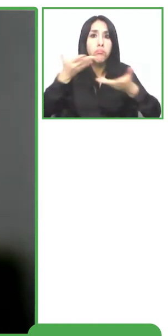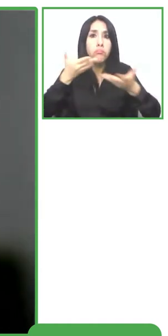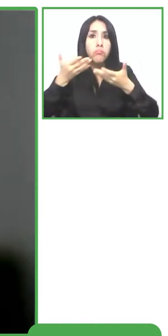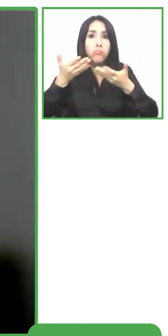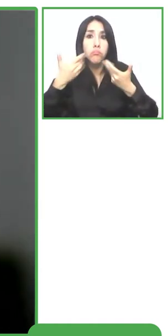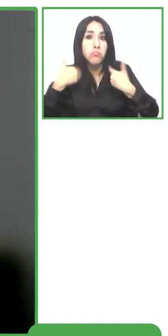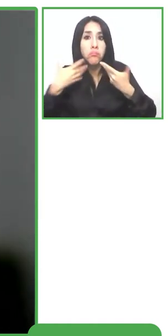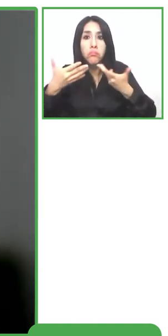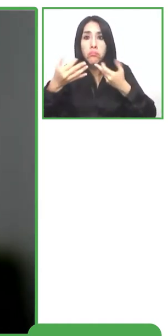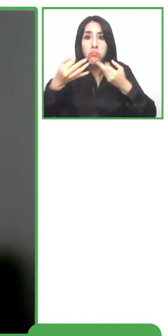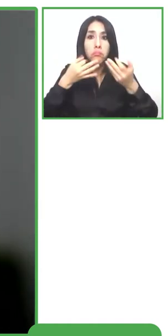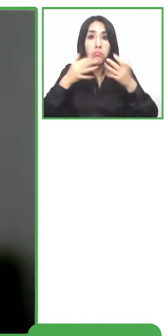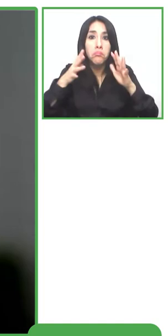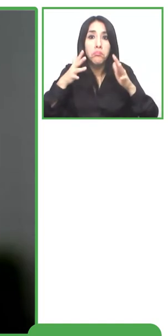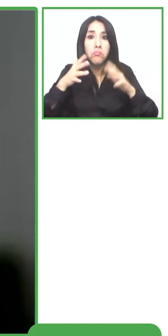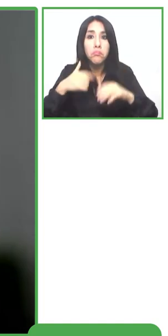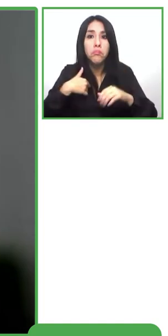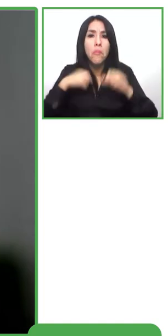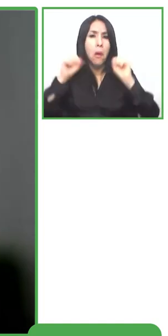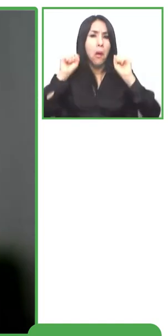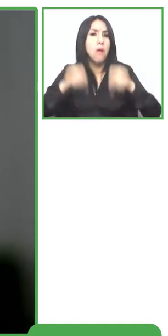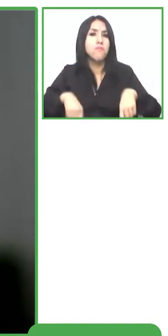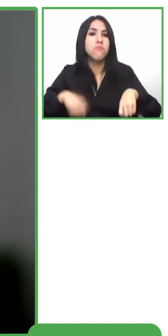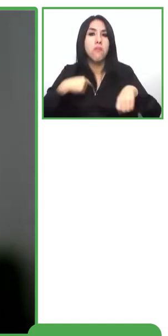of course, has not